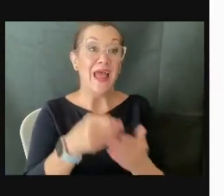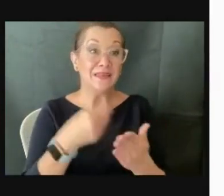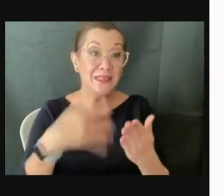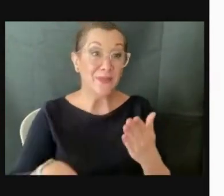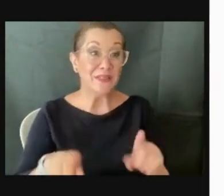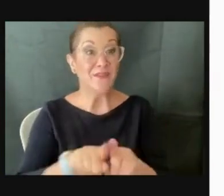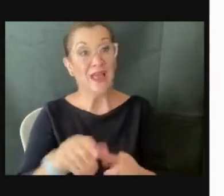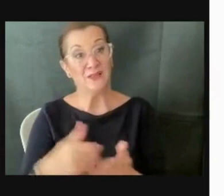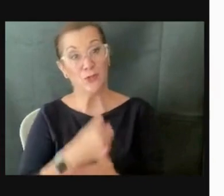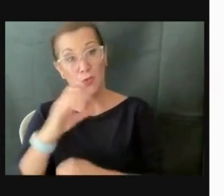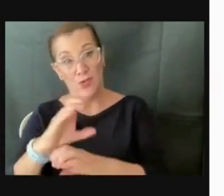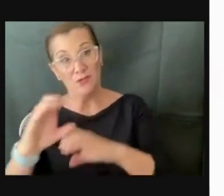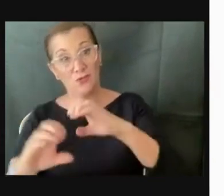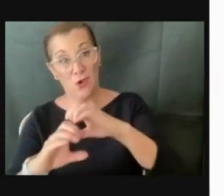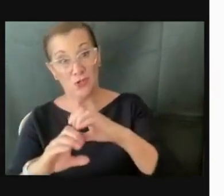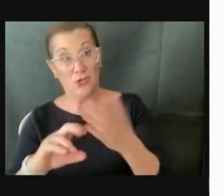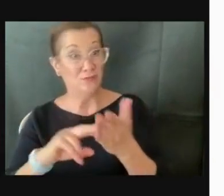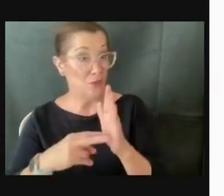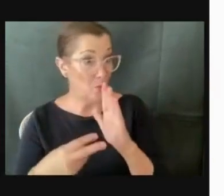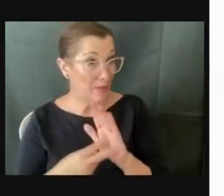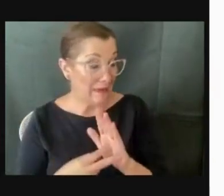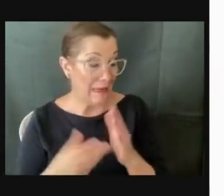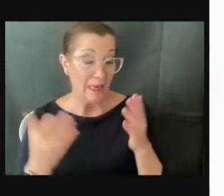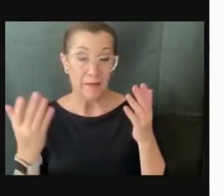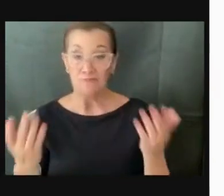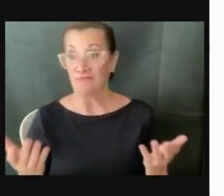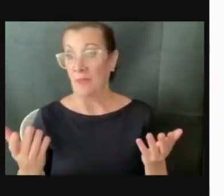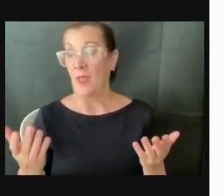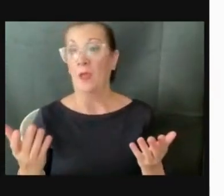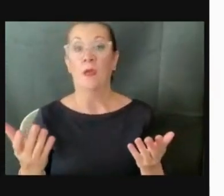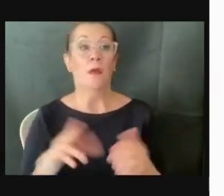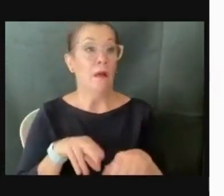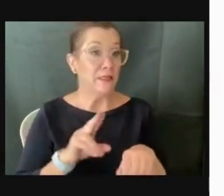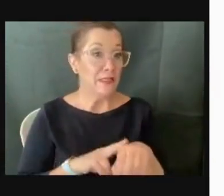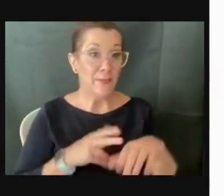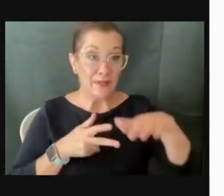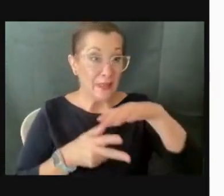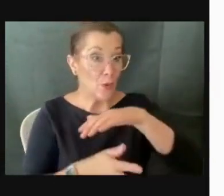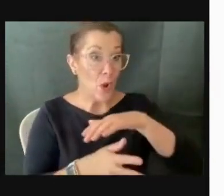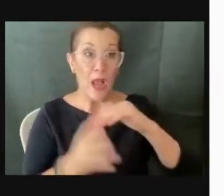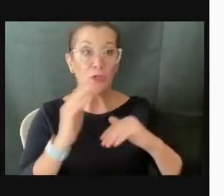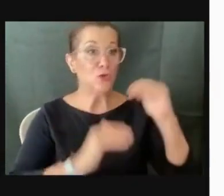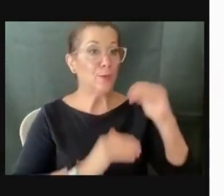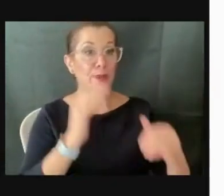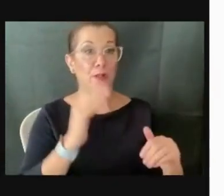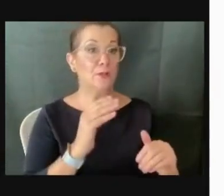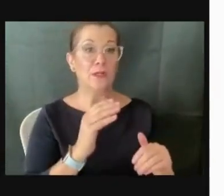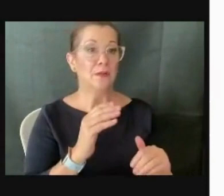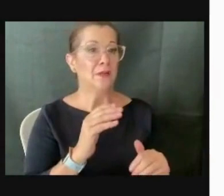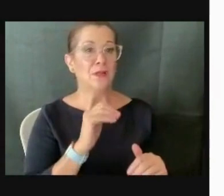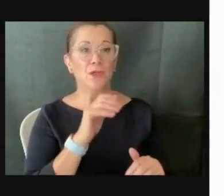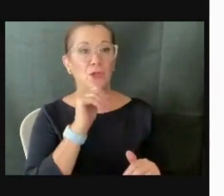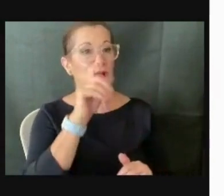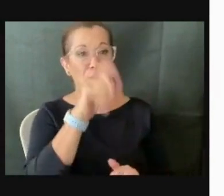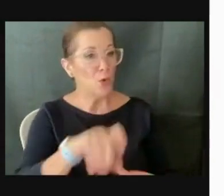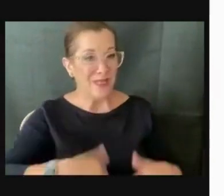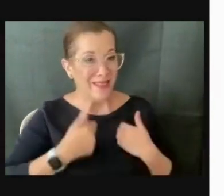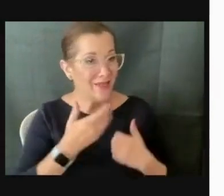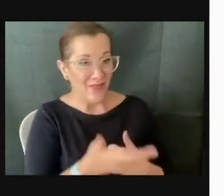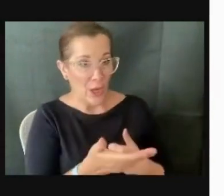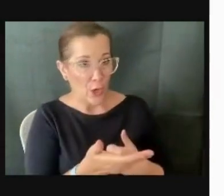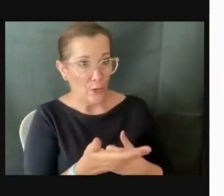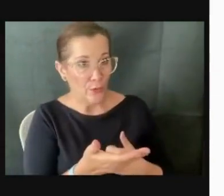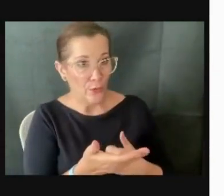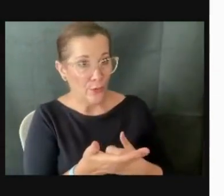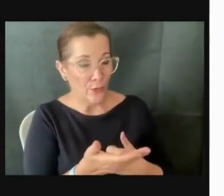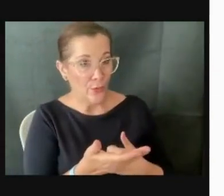construction. So what I mean by that is typically garages are built to be non-habitable spaces, which means in